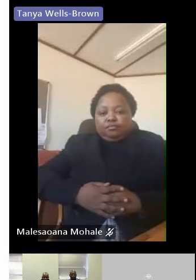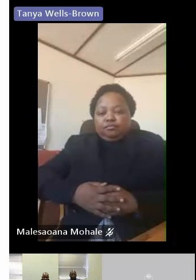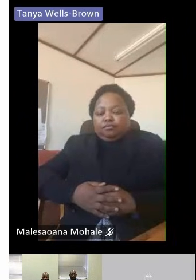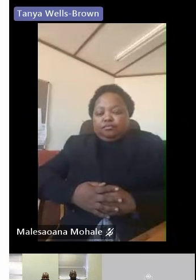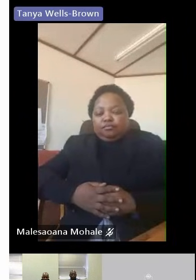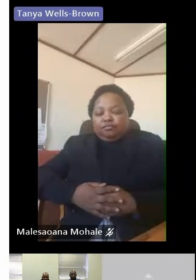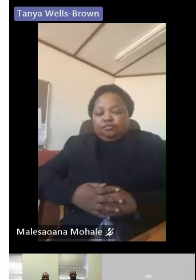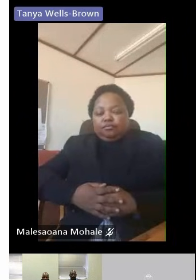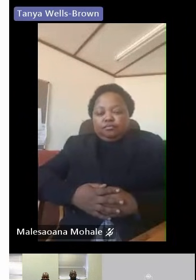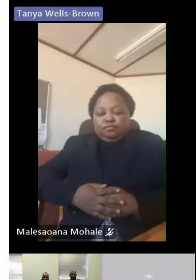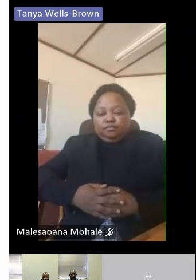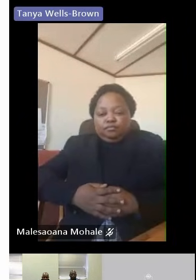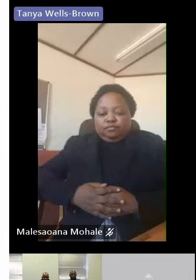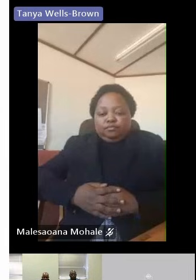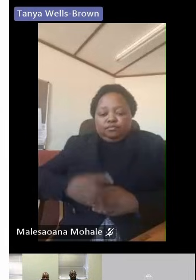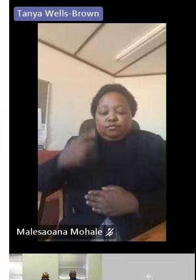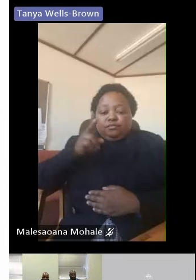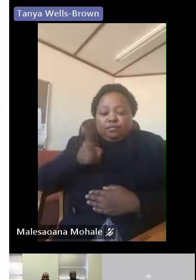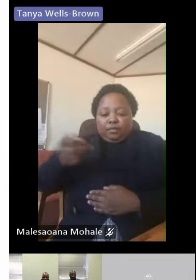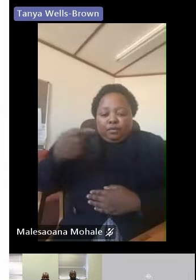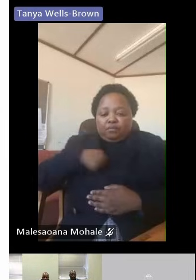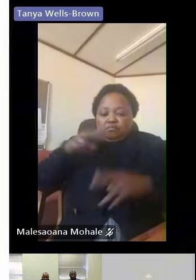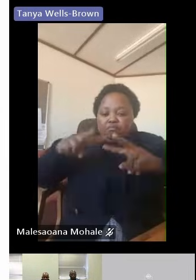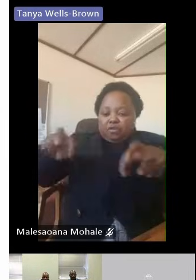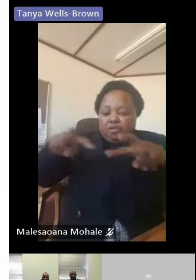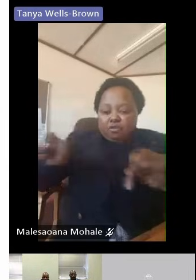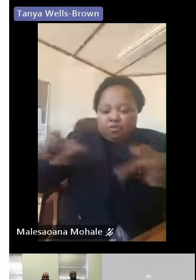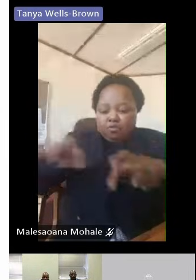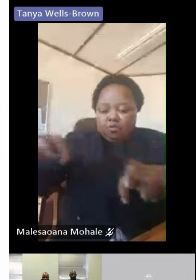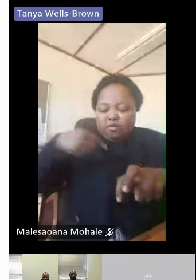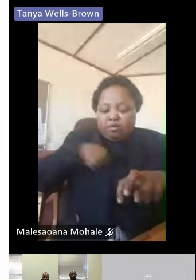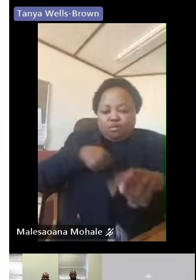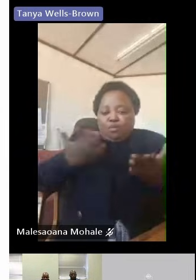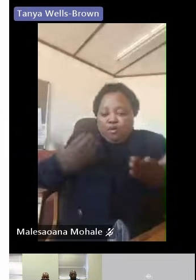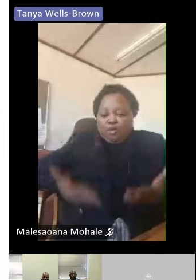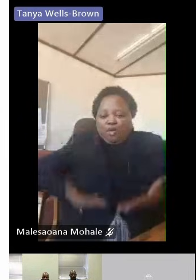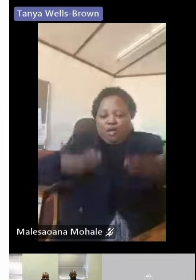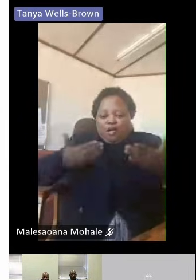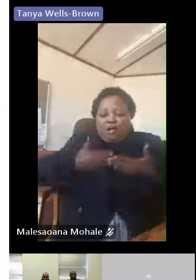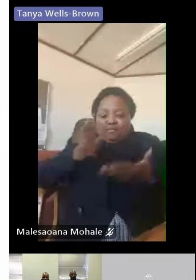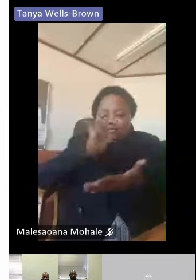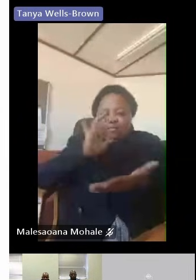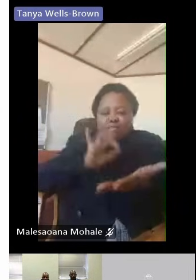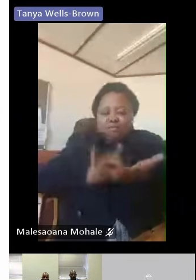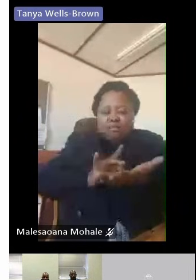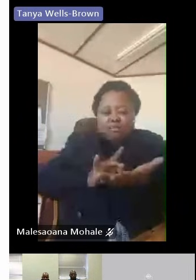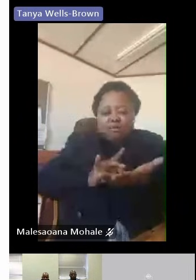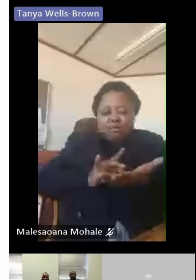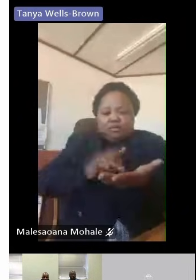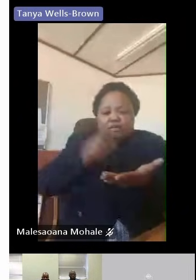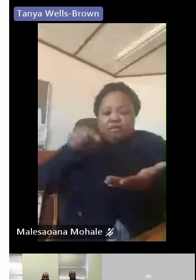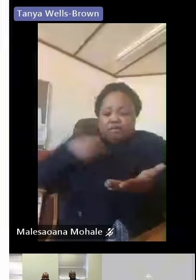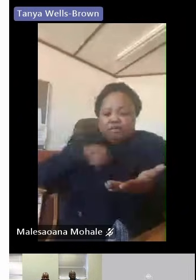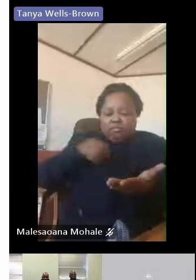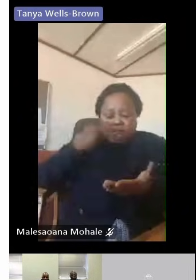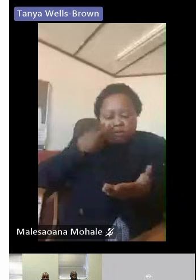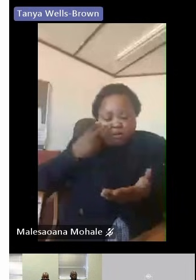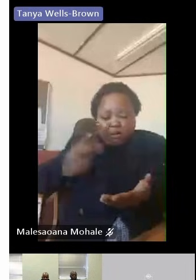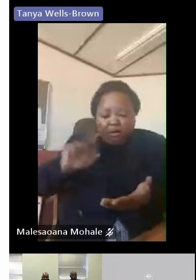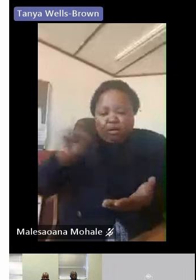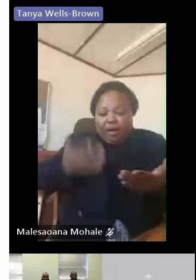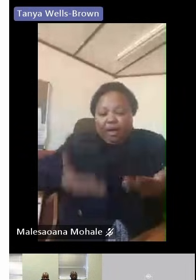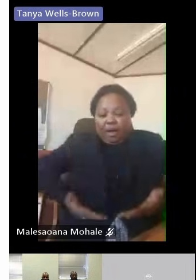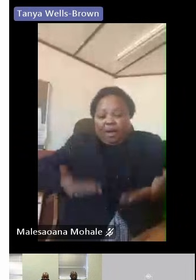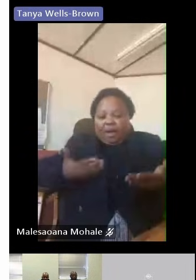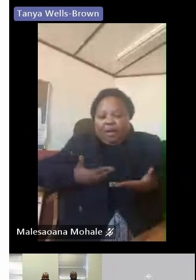My research was very much from a health sector perspective, and I looked at how the health sector in